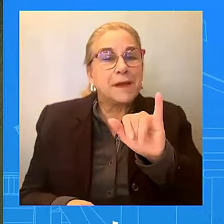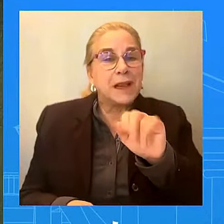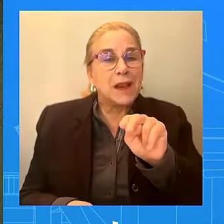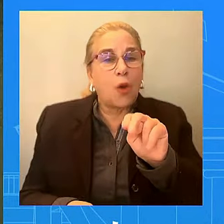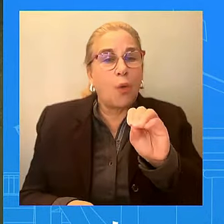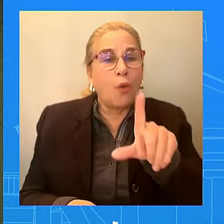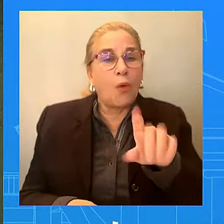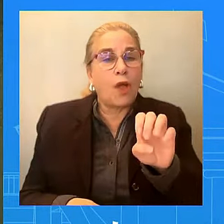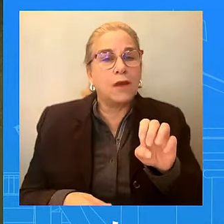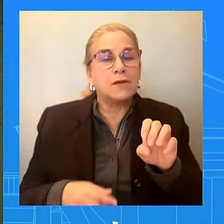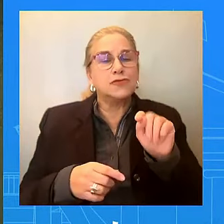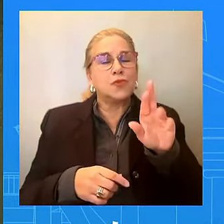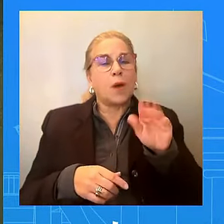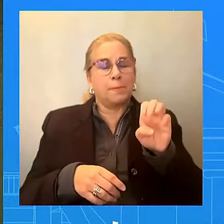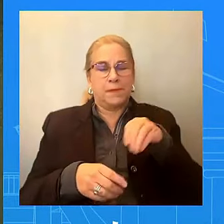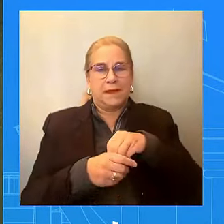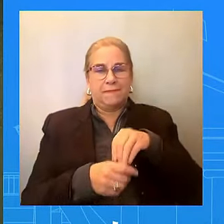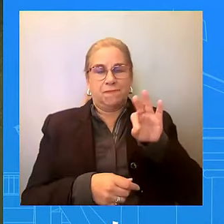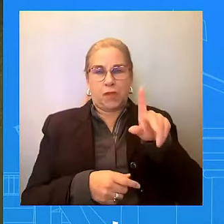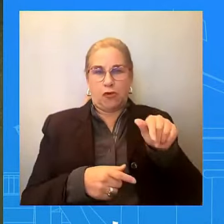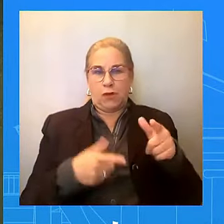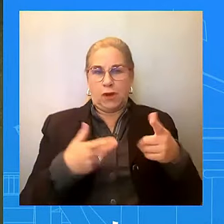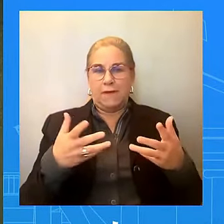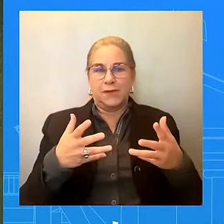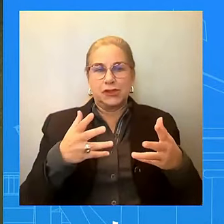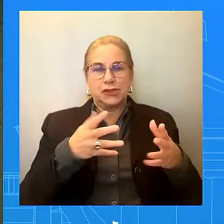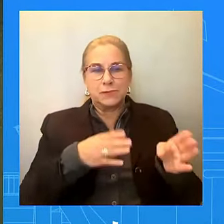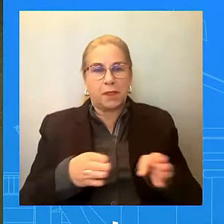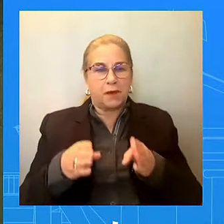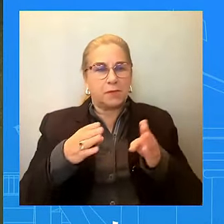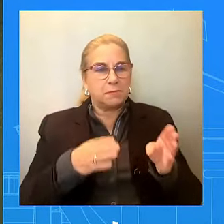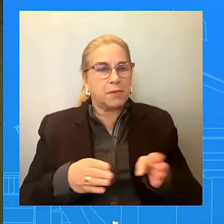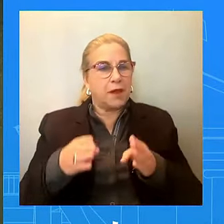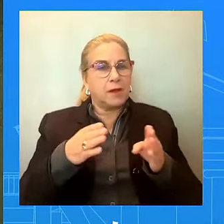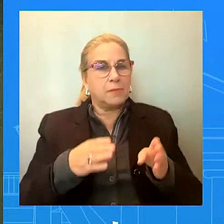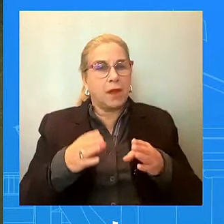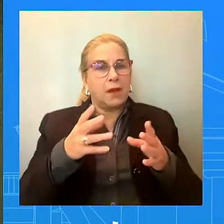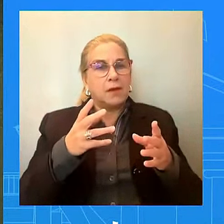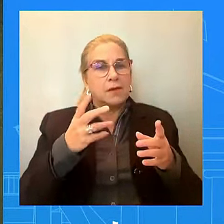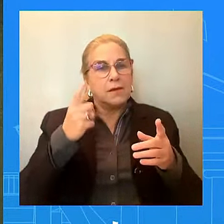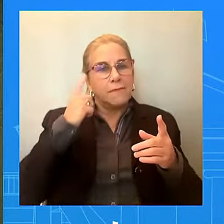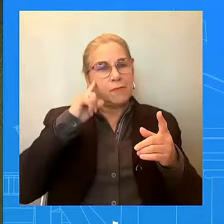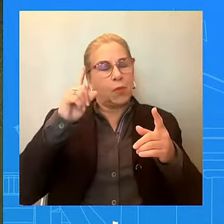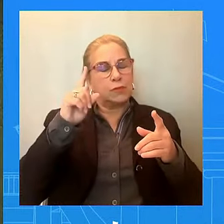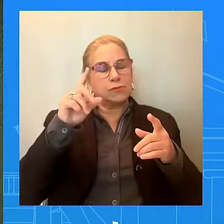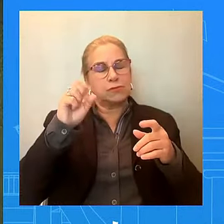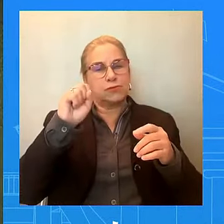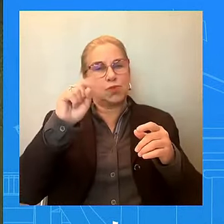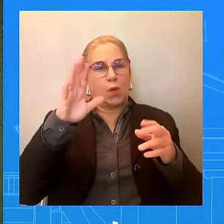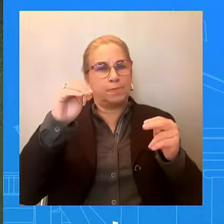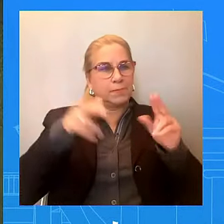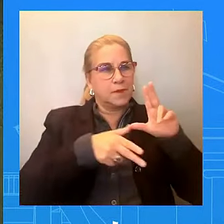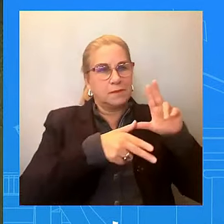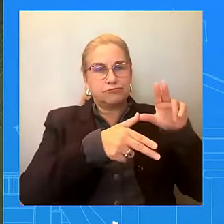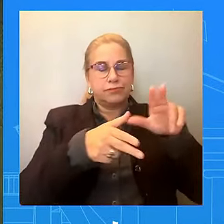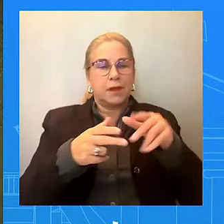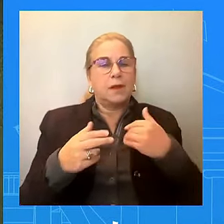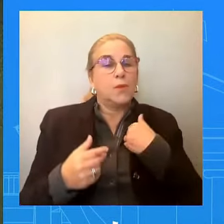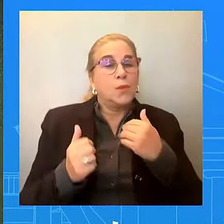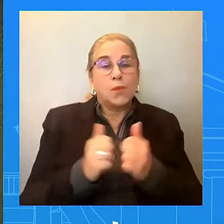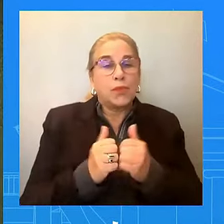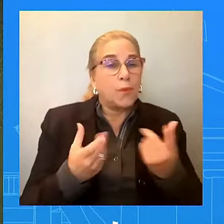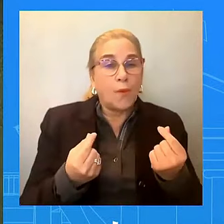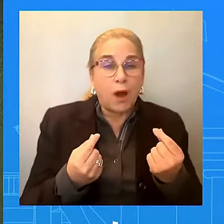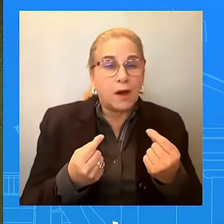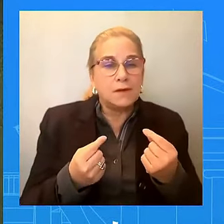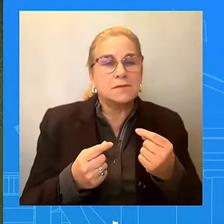response. We pre-positioned supplies, including food and water, 20 helicopters, 60 Department of Defense high